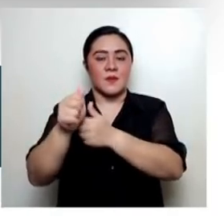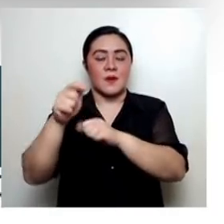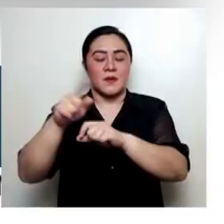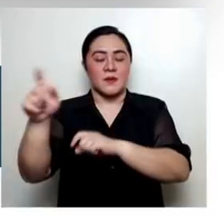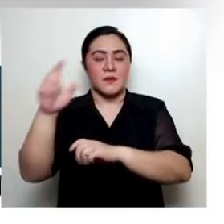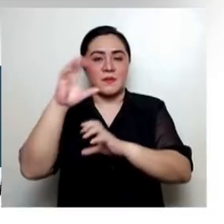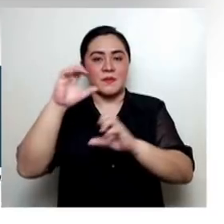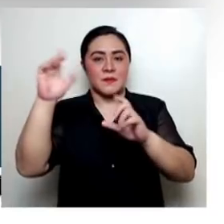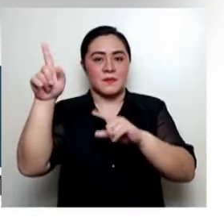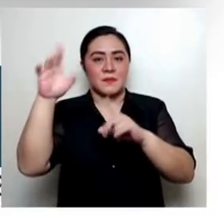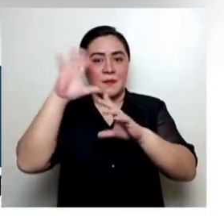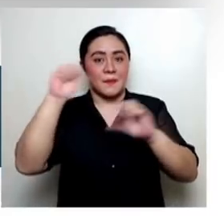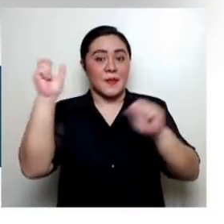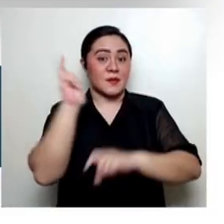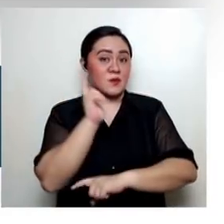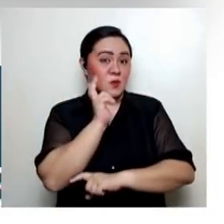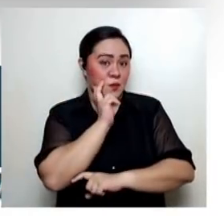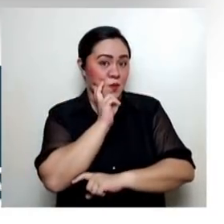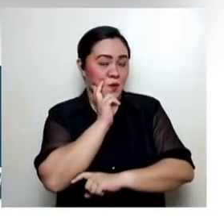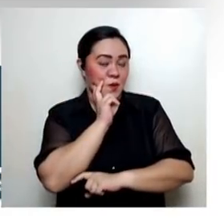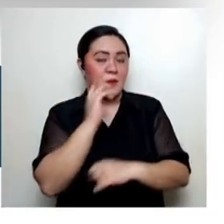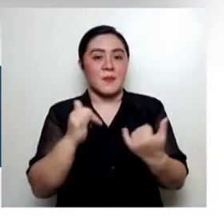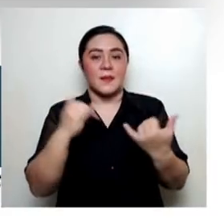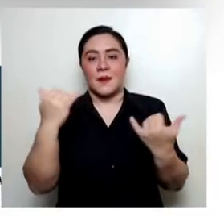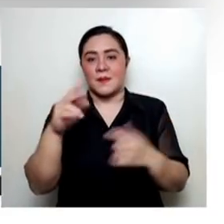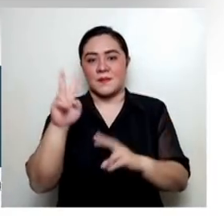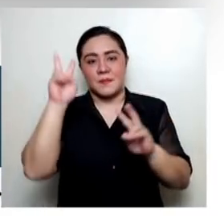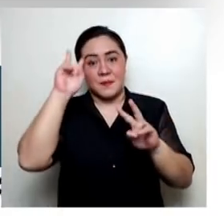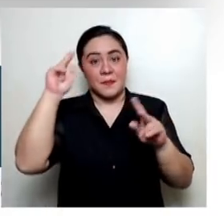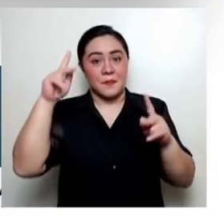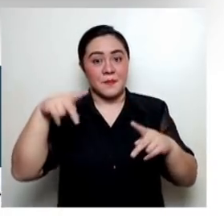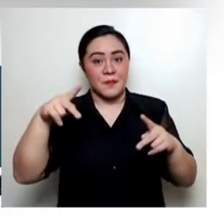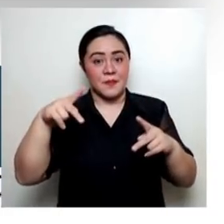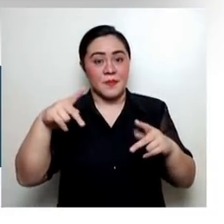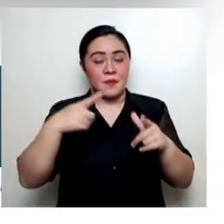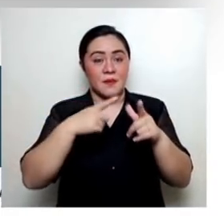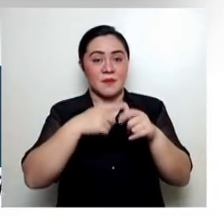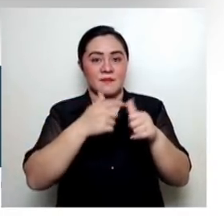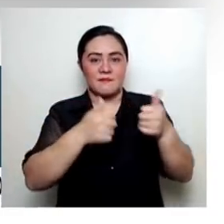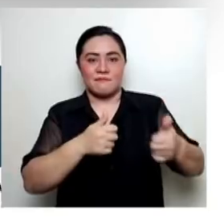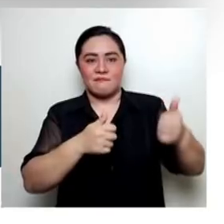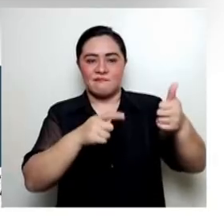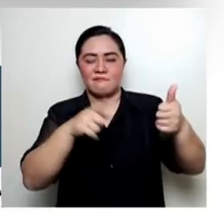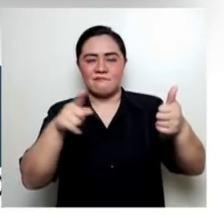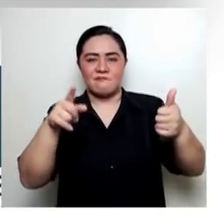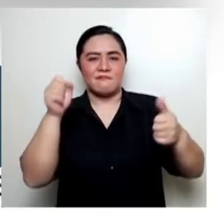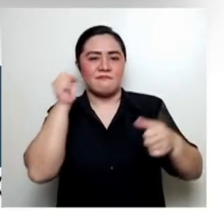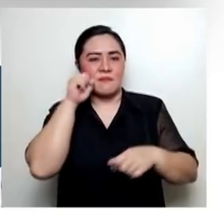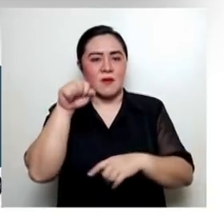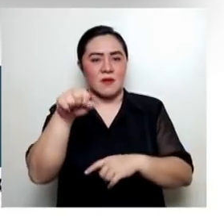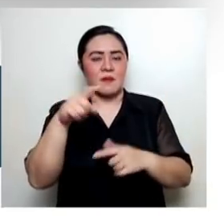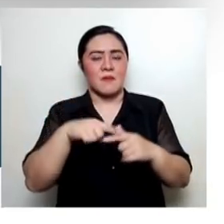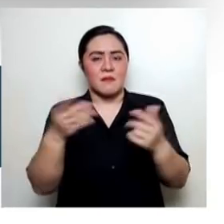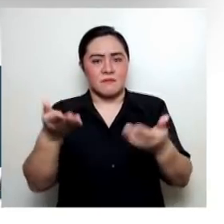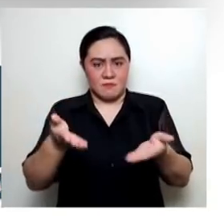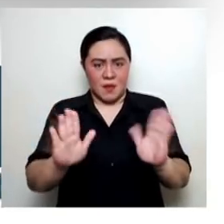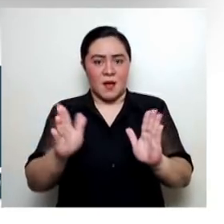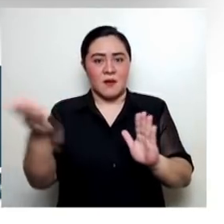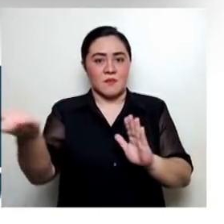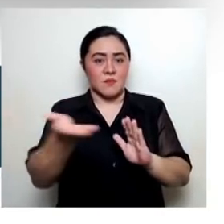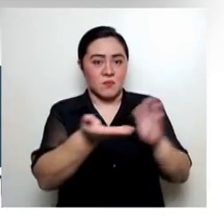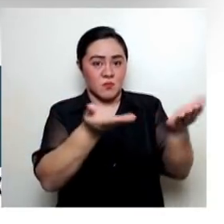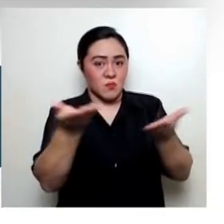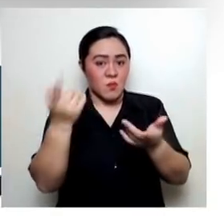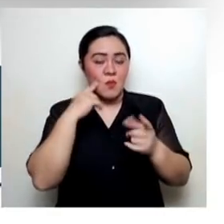Duterte. The leading vice presidential candidate says her early inauguration will allow her to attend Marcos's own ceremony.